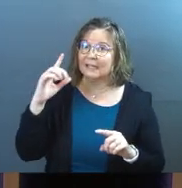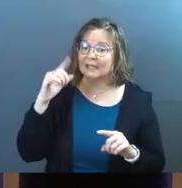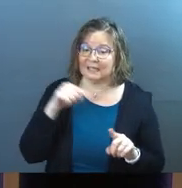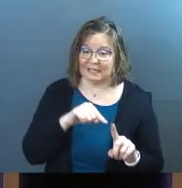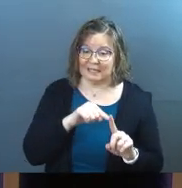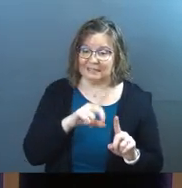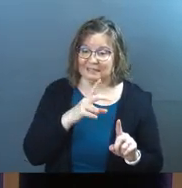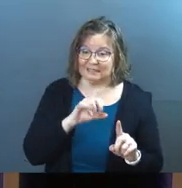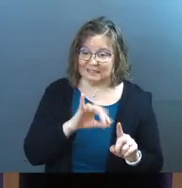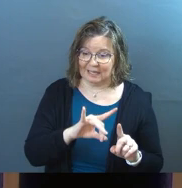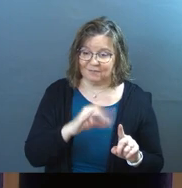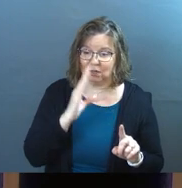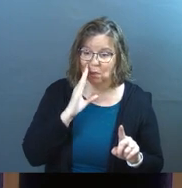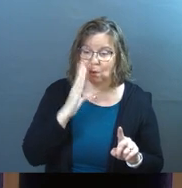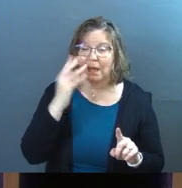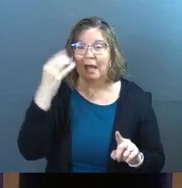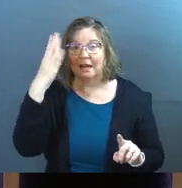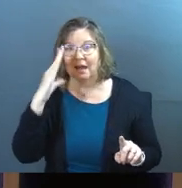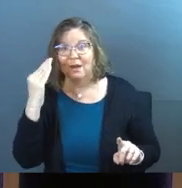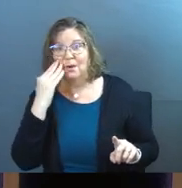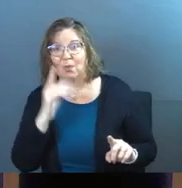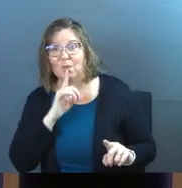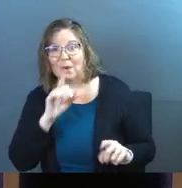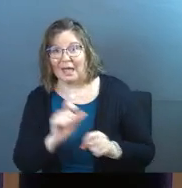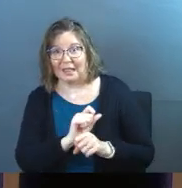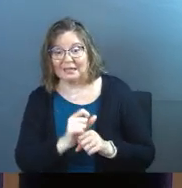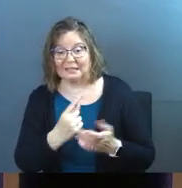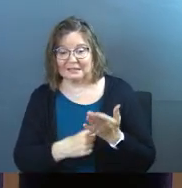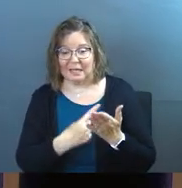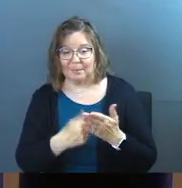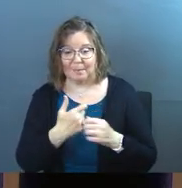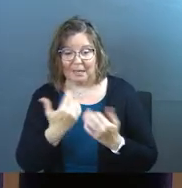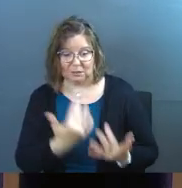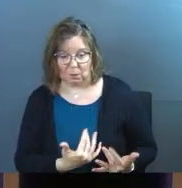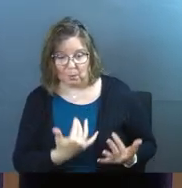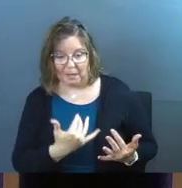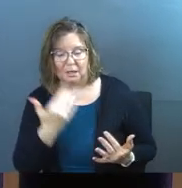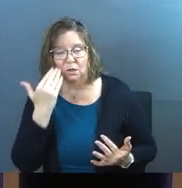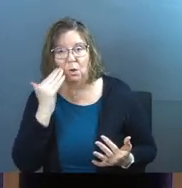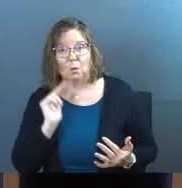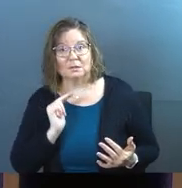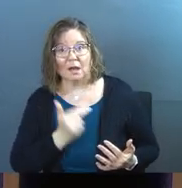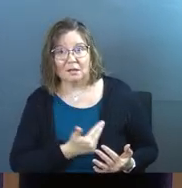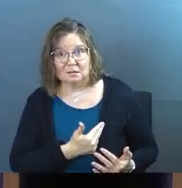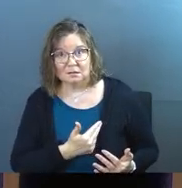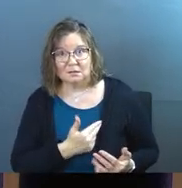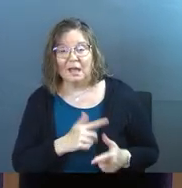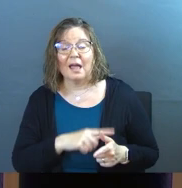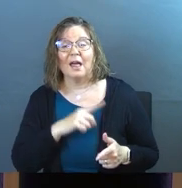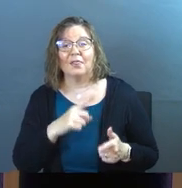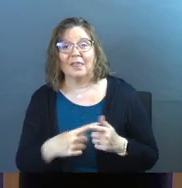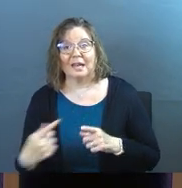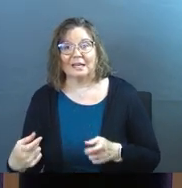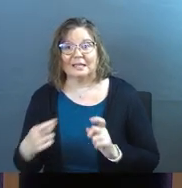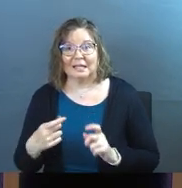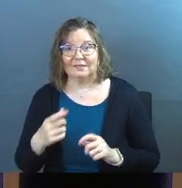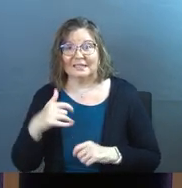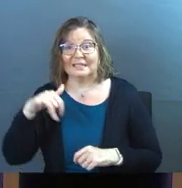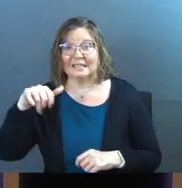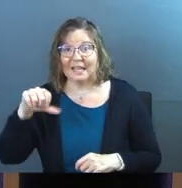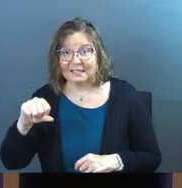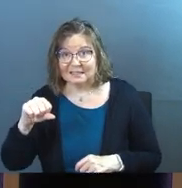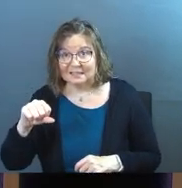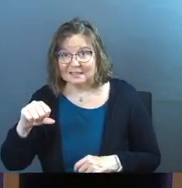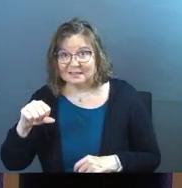knows, and God knows the reality that sometimes when he makes us wait and he knows us, and then he gives us the